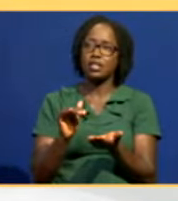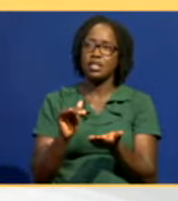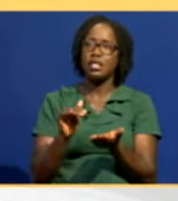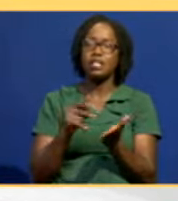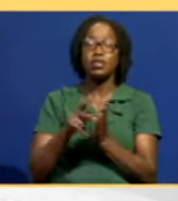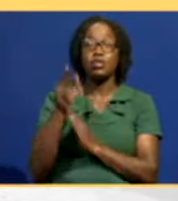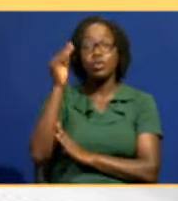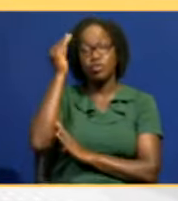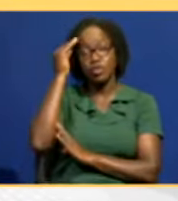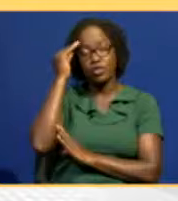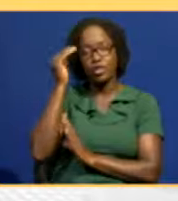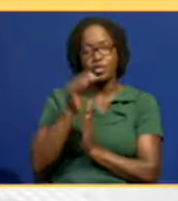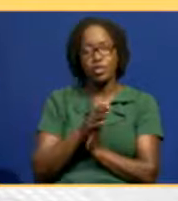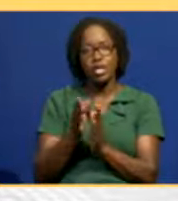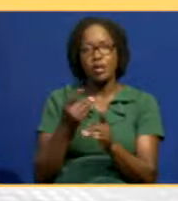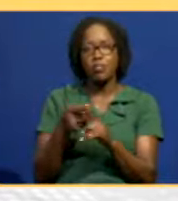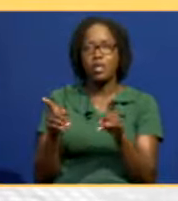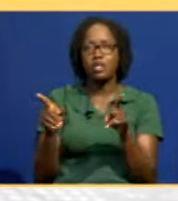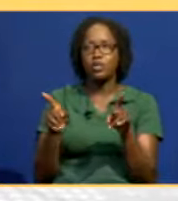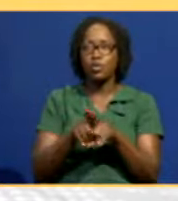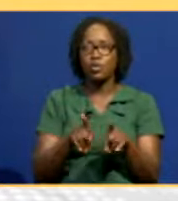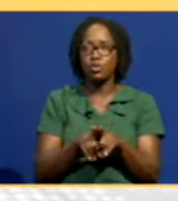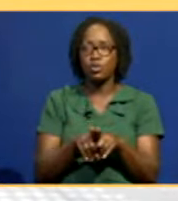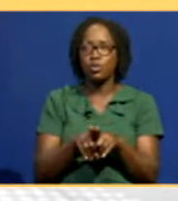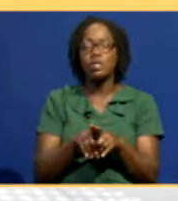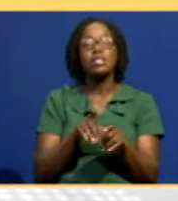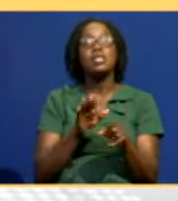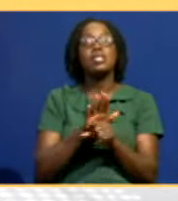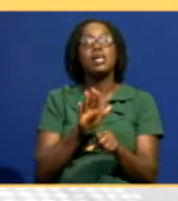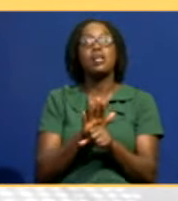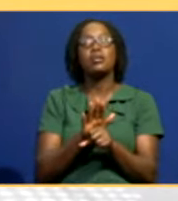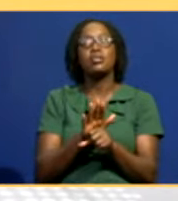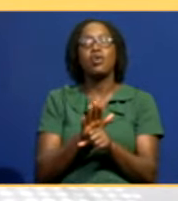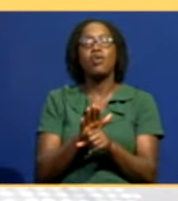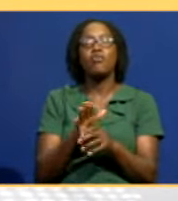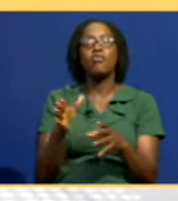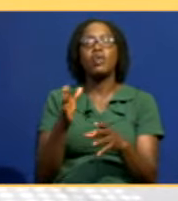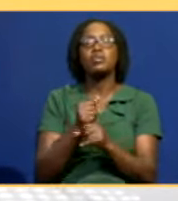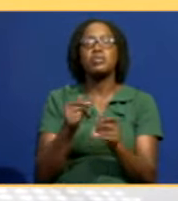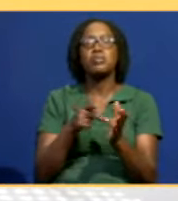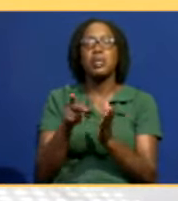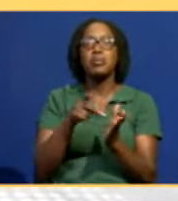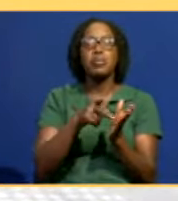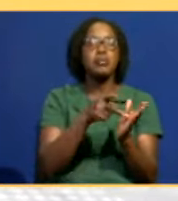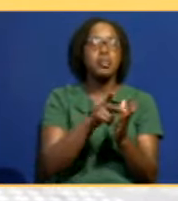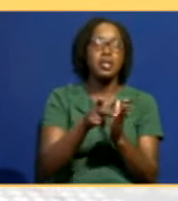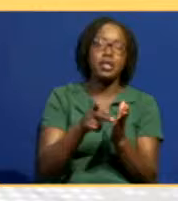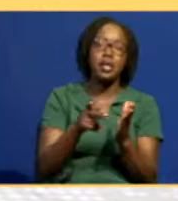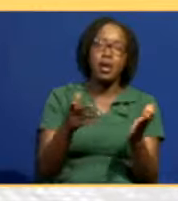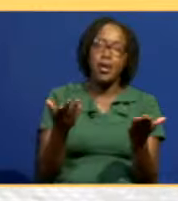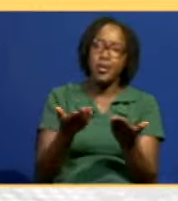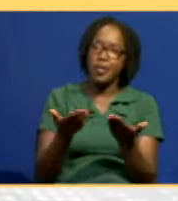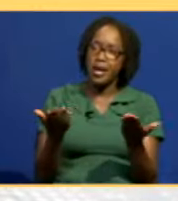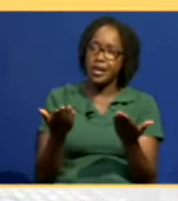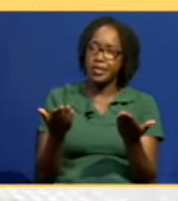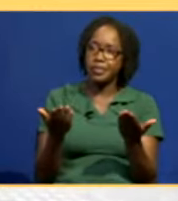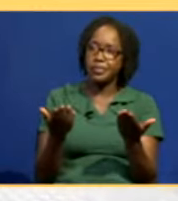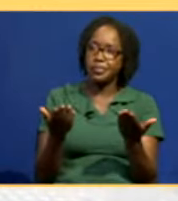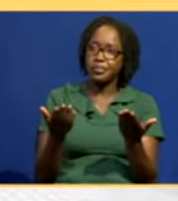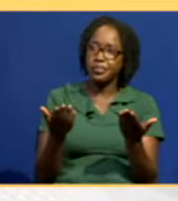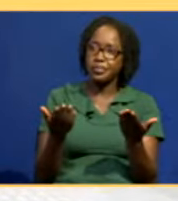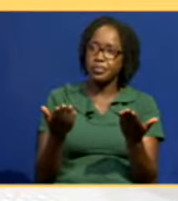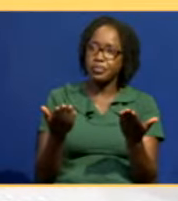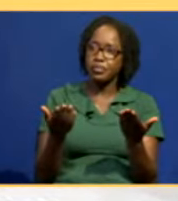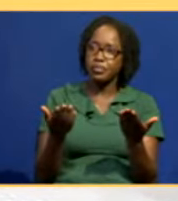of education. But again, there is a lot of associated costs when it comes to,